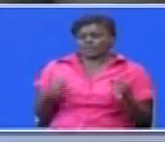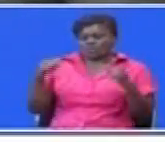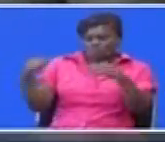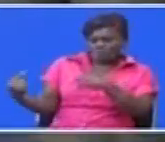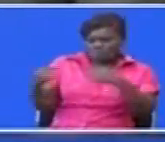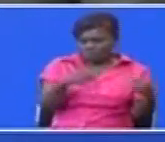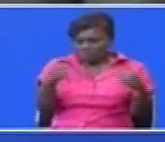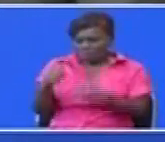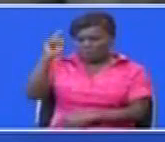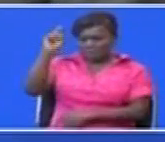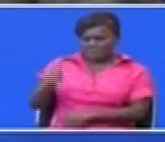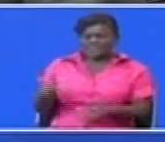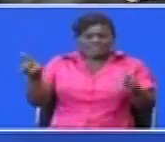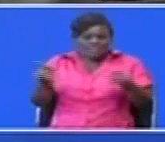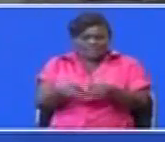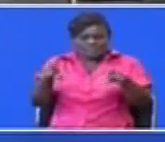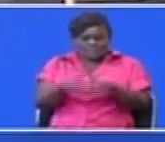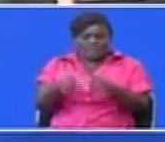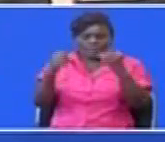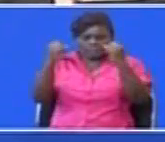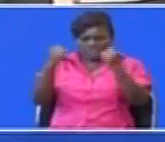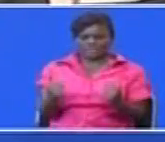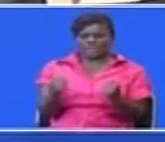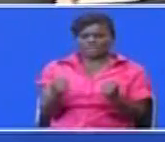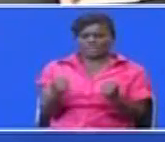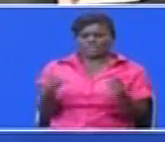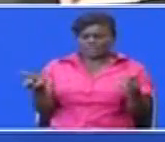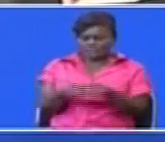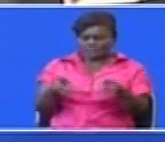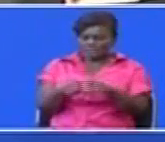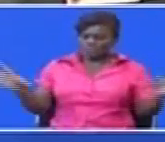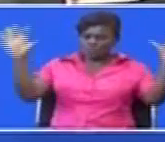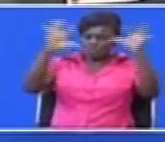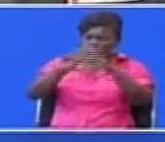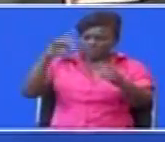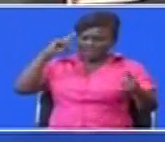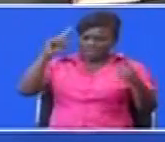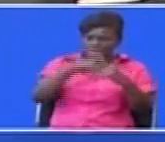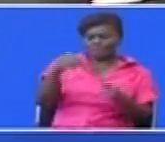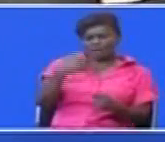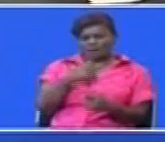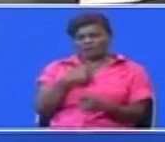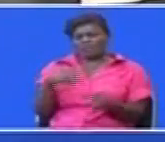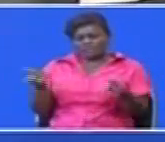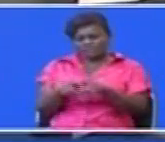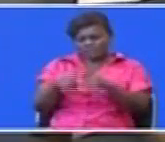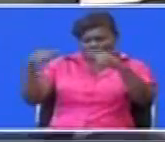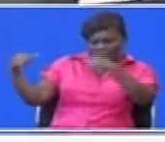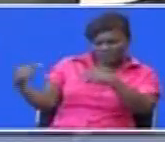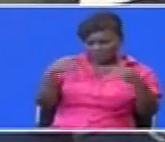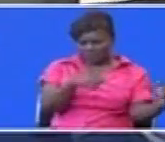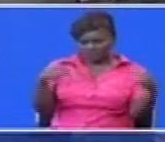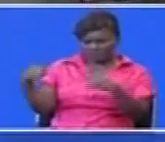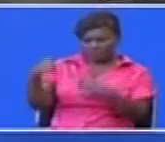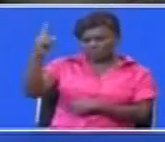it with the same tenacity and unity of purpose with which we have fought